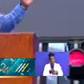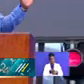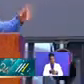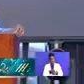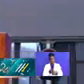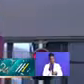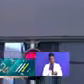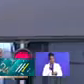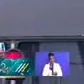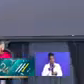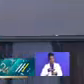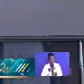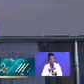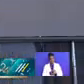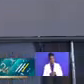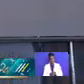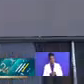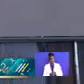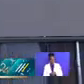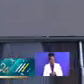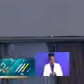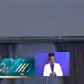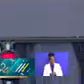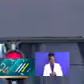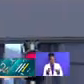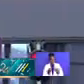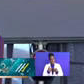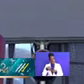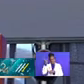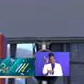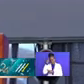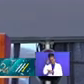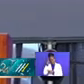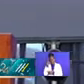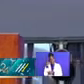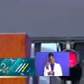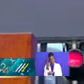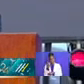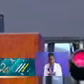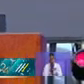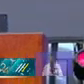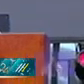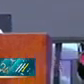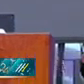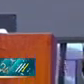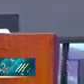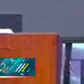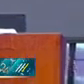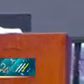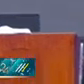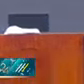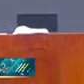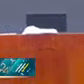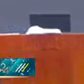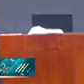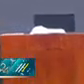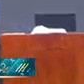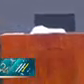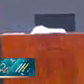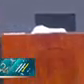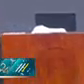war something like War please so there is an evil auor that has deep into our